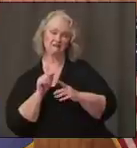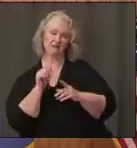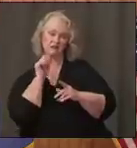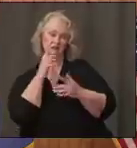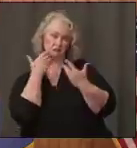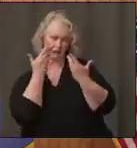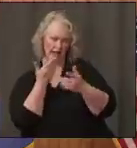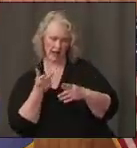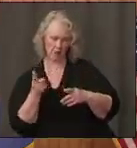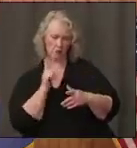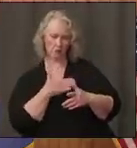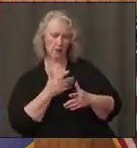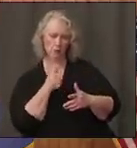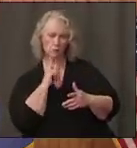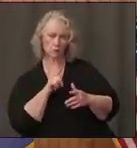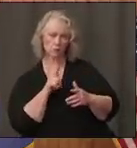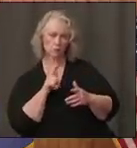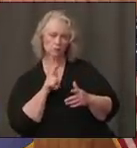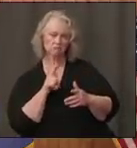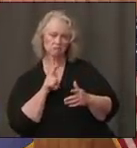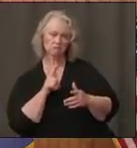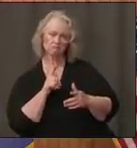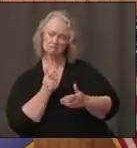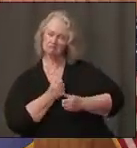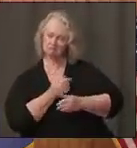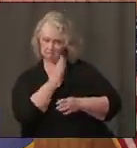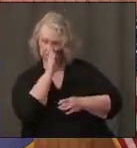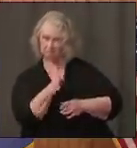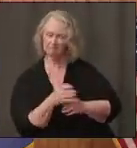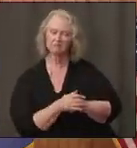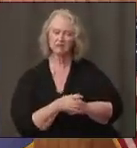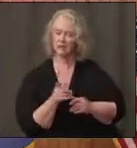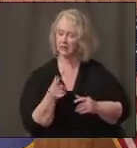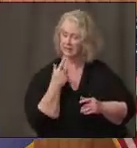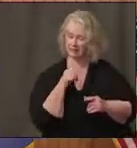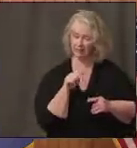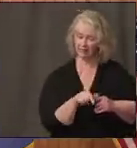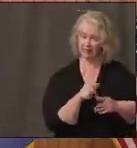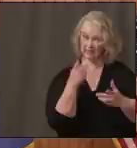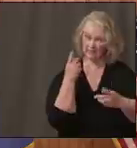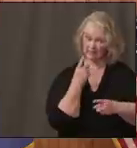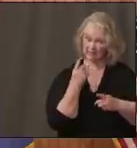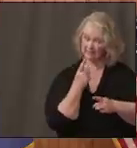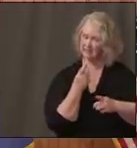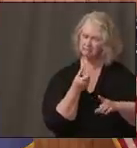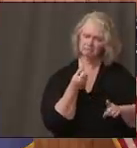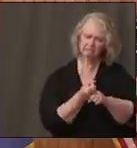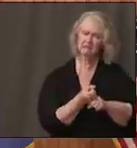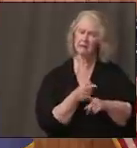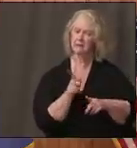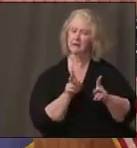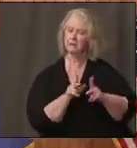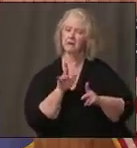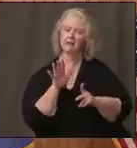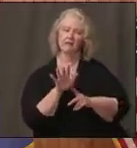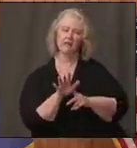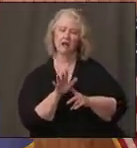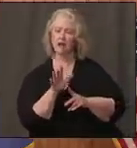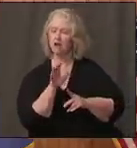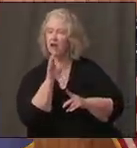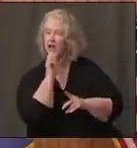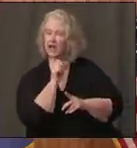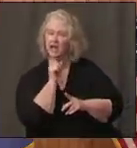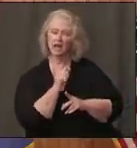to people who say, look, this disease hits people of a certain age and people with